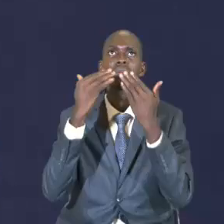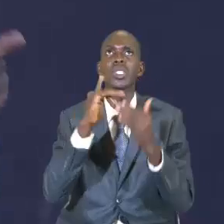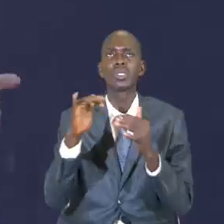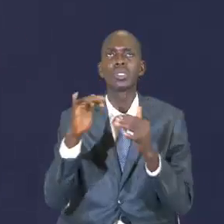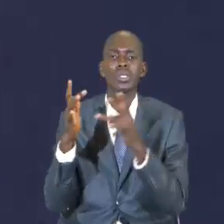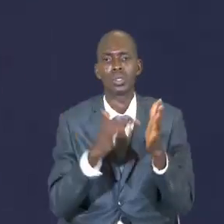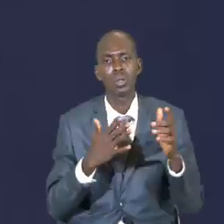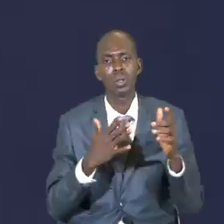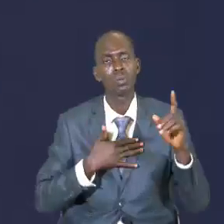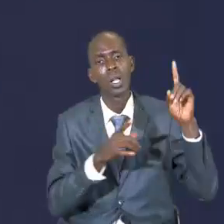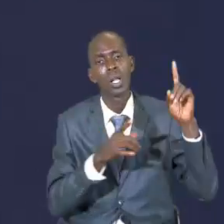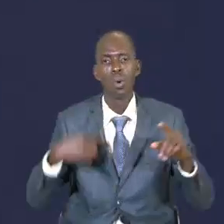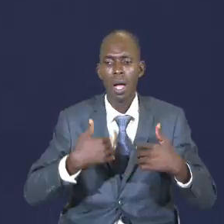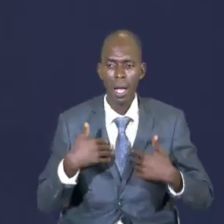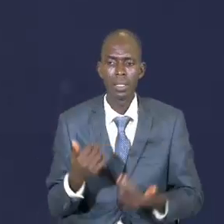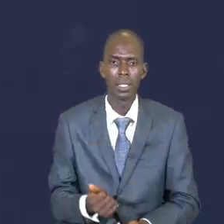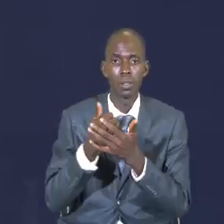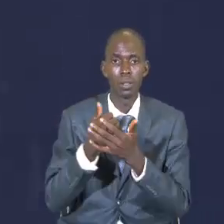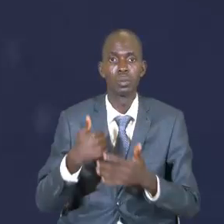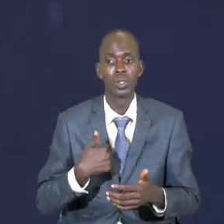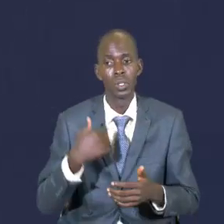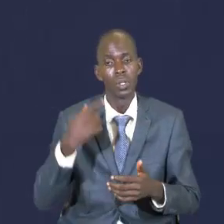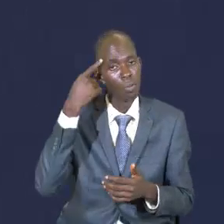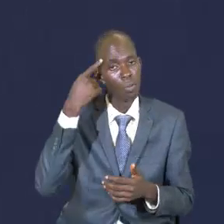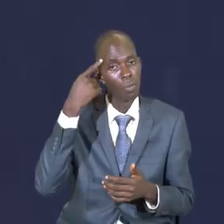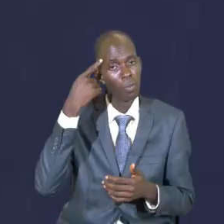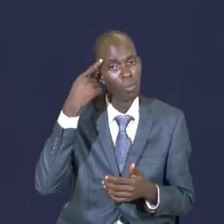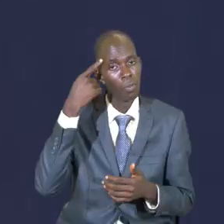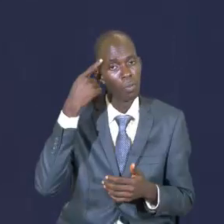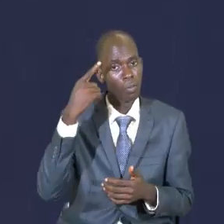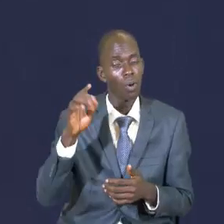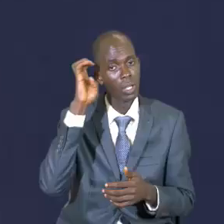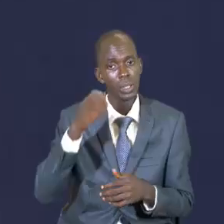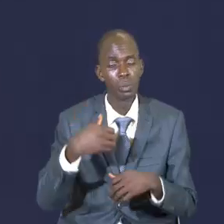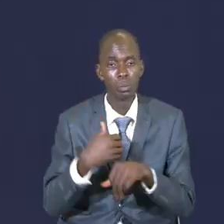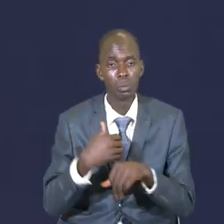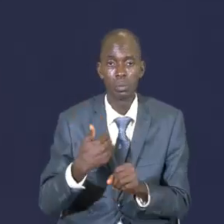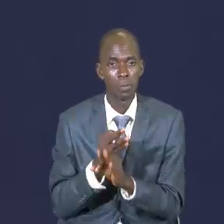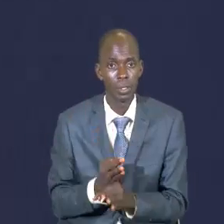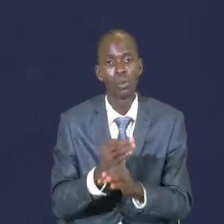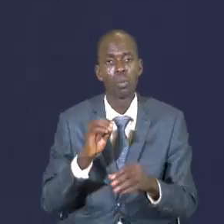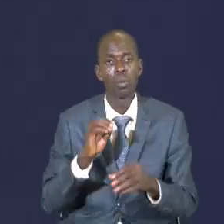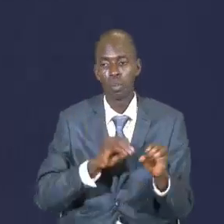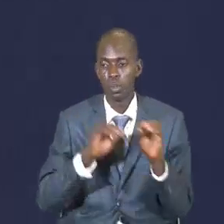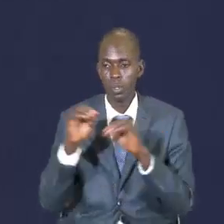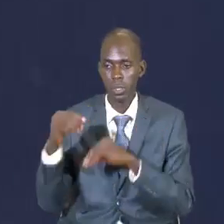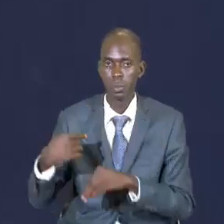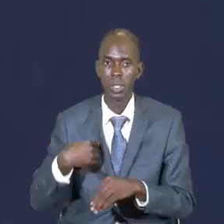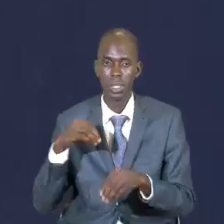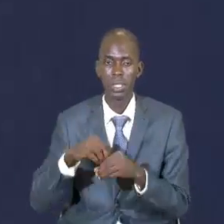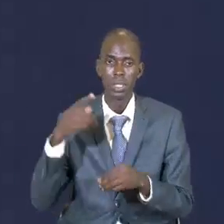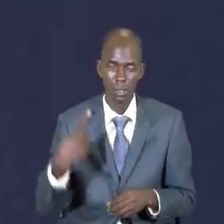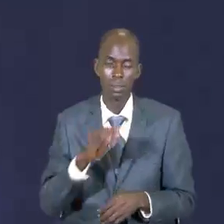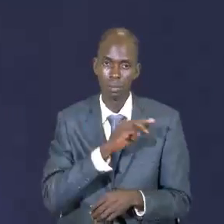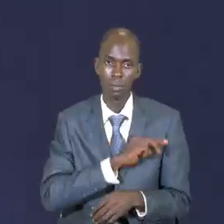me faithful, putting me into the ministry. He said, I never dreamt of this before. I never thought of